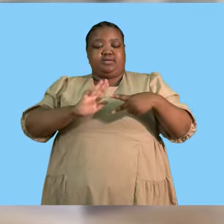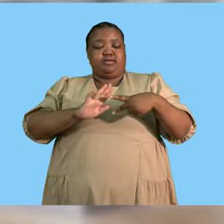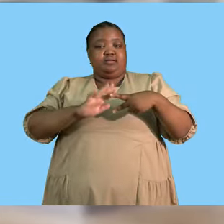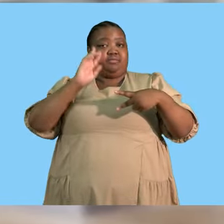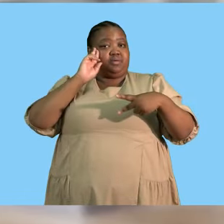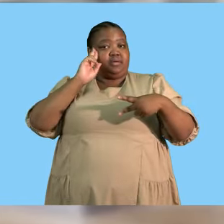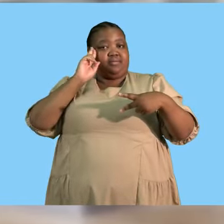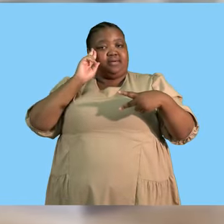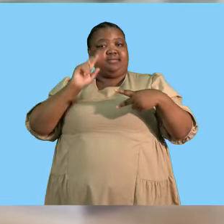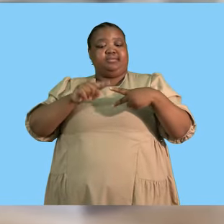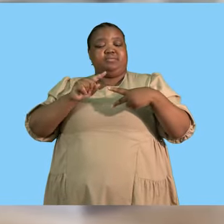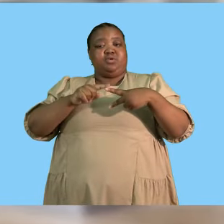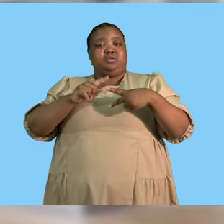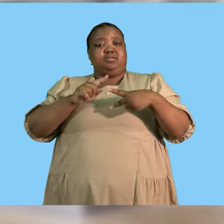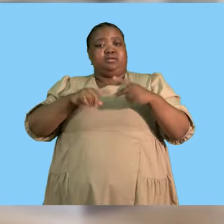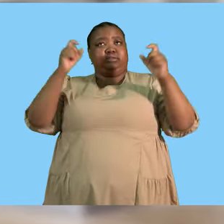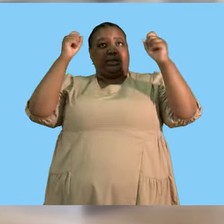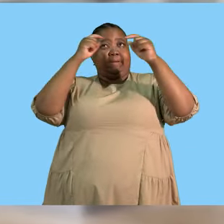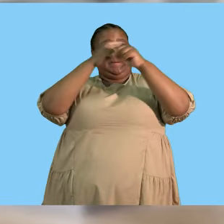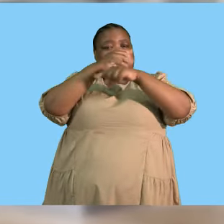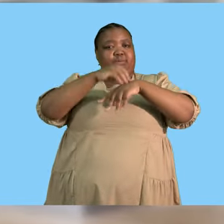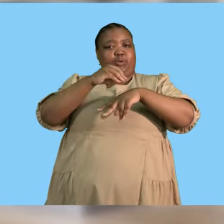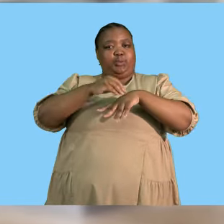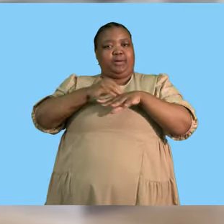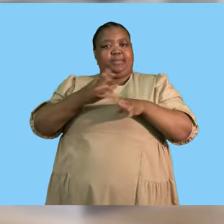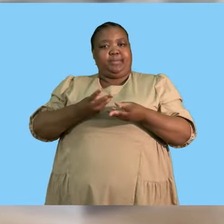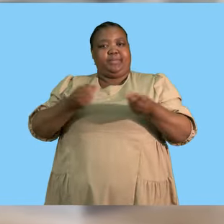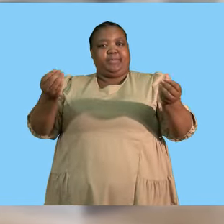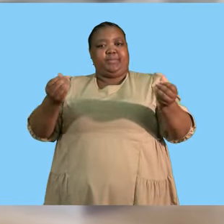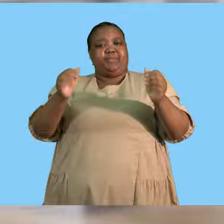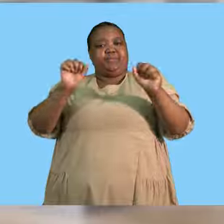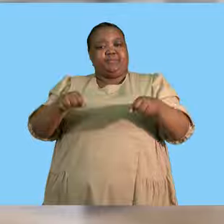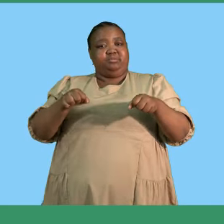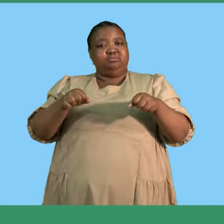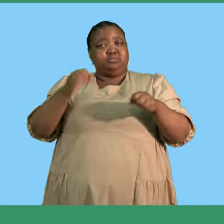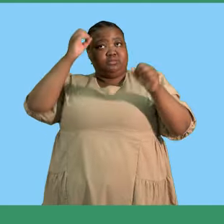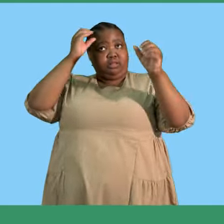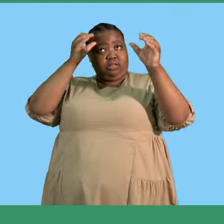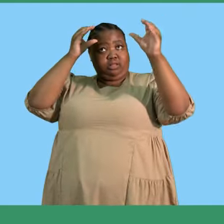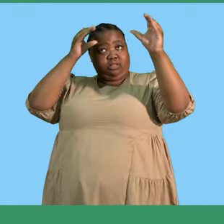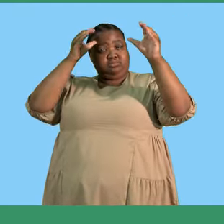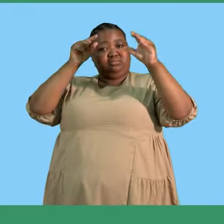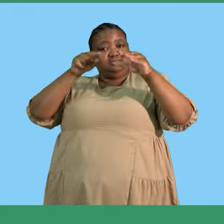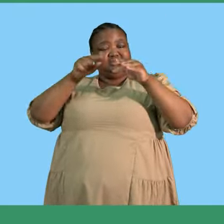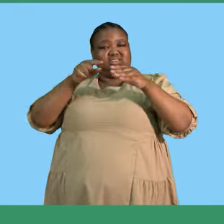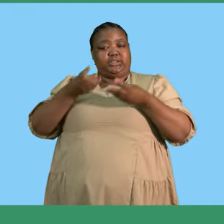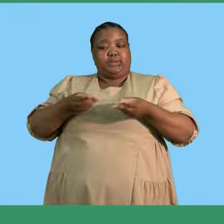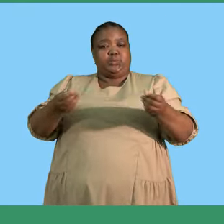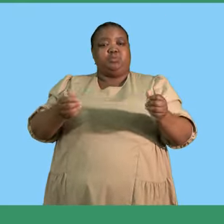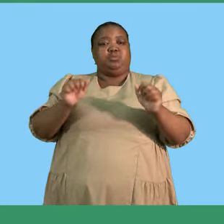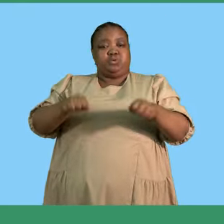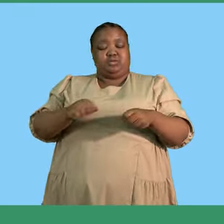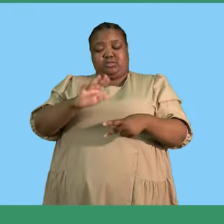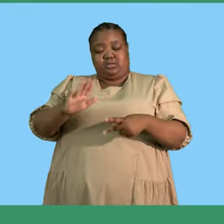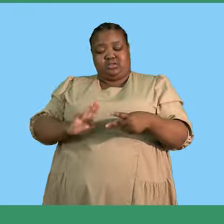two. Remember, the first one, we are solving complex problems which are solved by experts. And